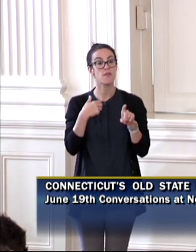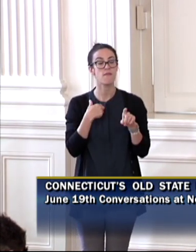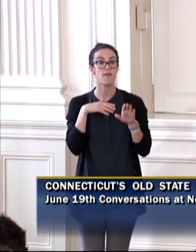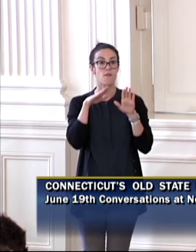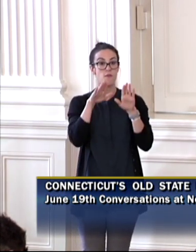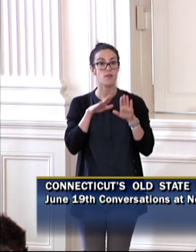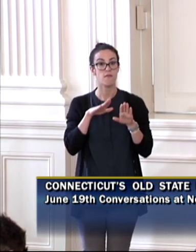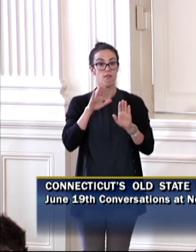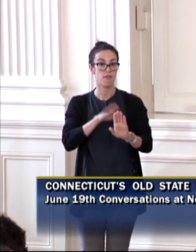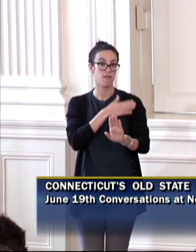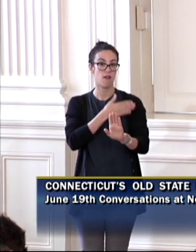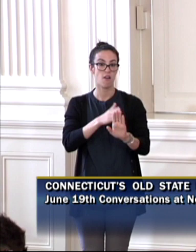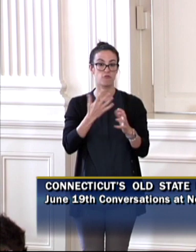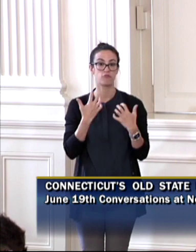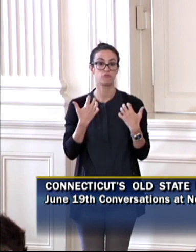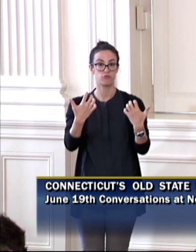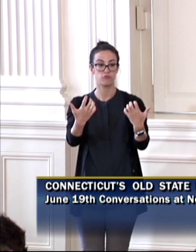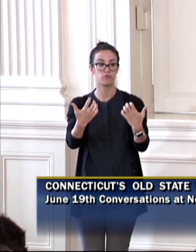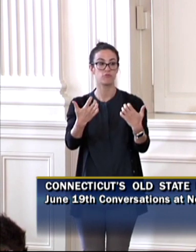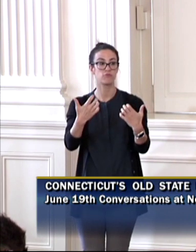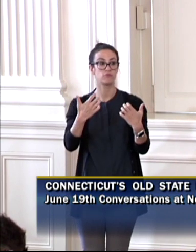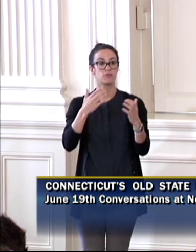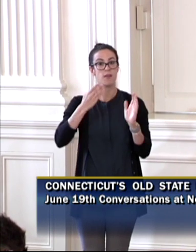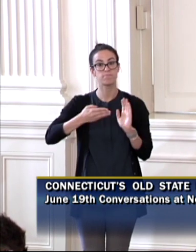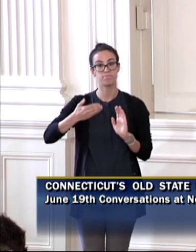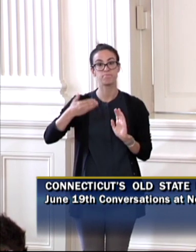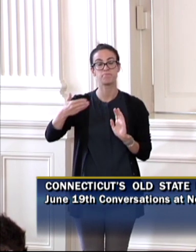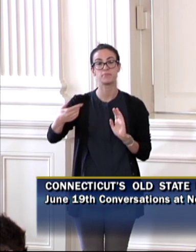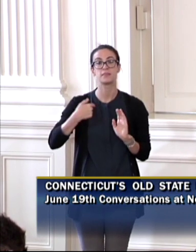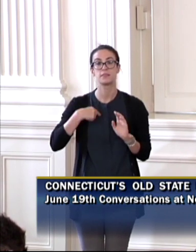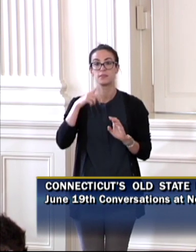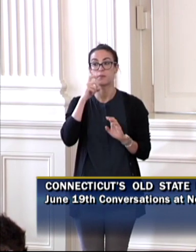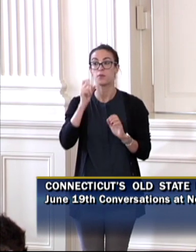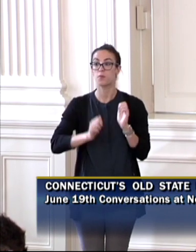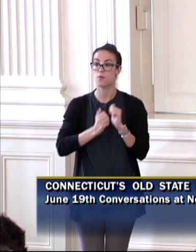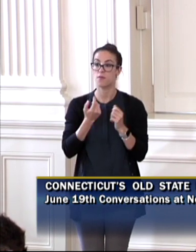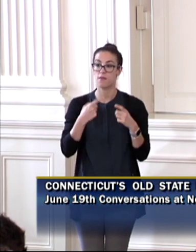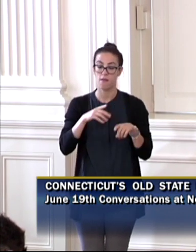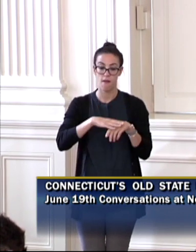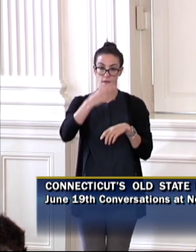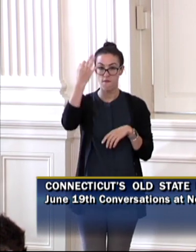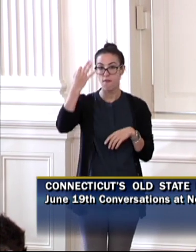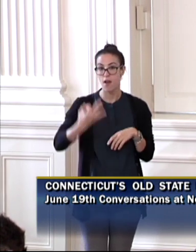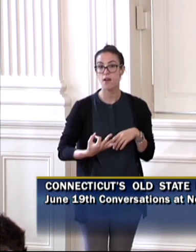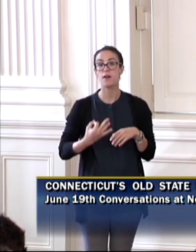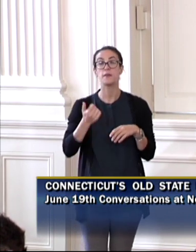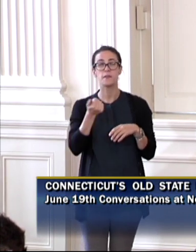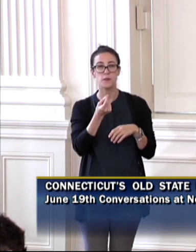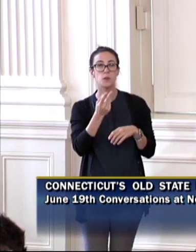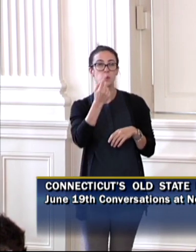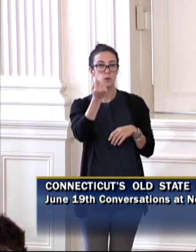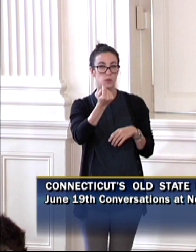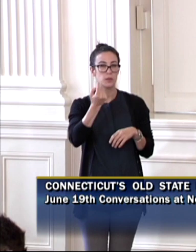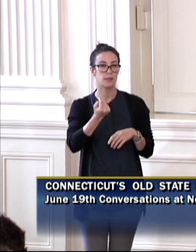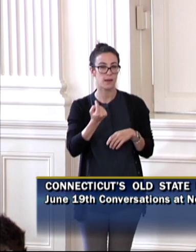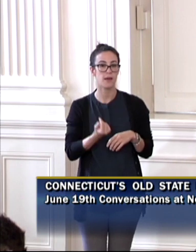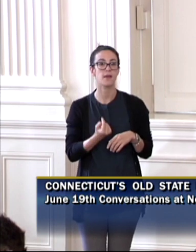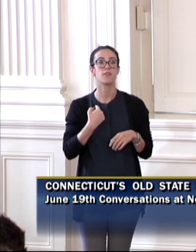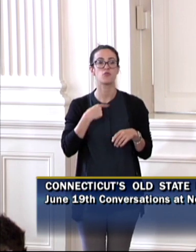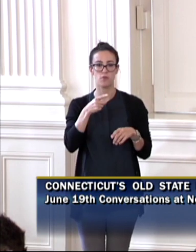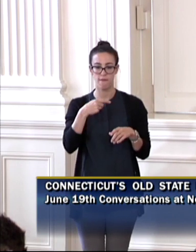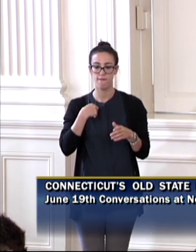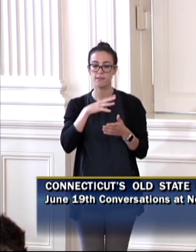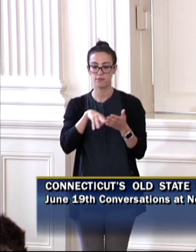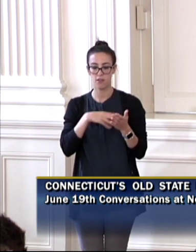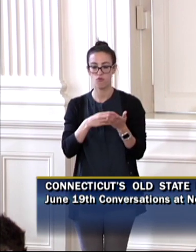wonderful concert series this summer. Most of the concerts take place on Fridays, a few Tuesdays. You have the schedule for that. And